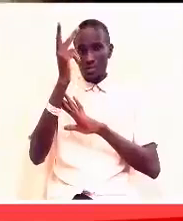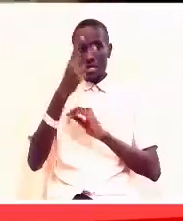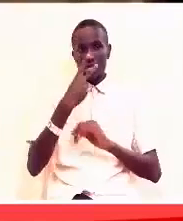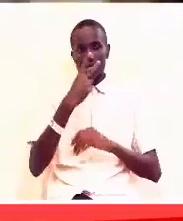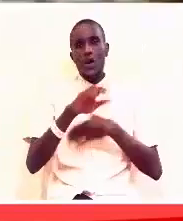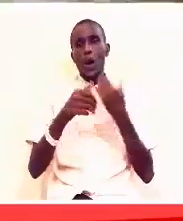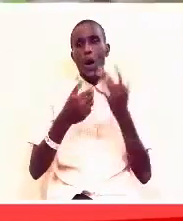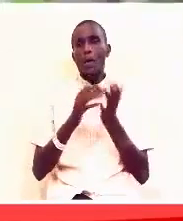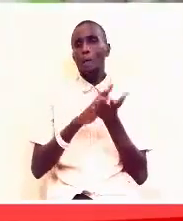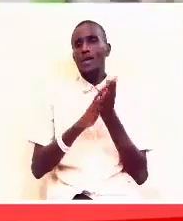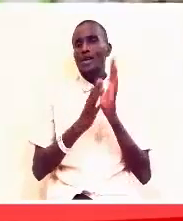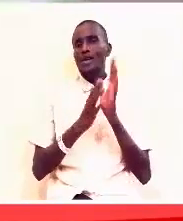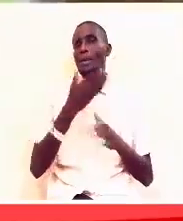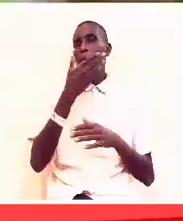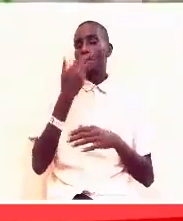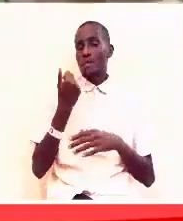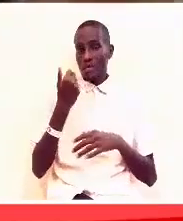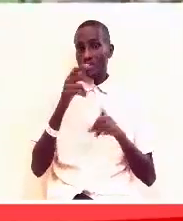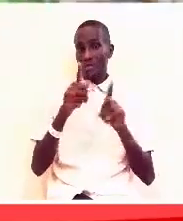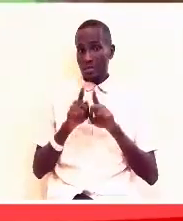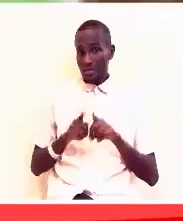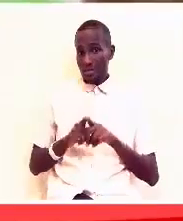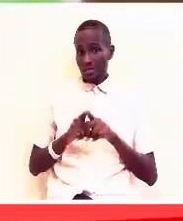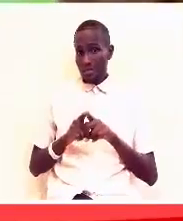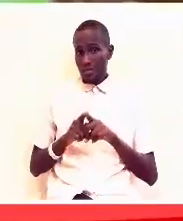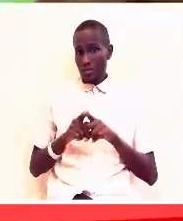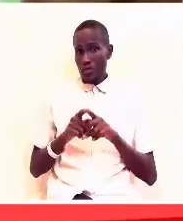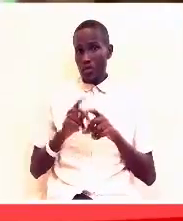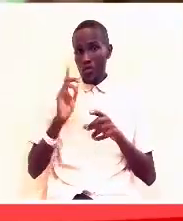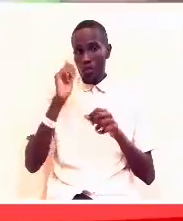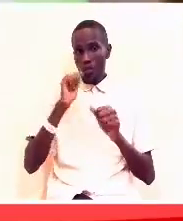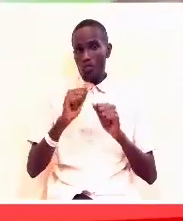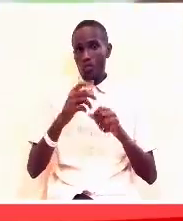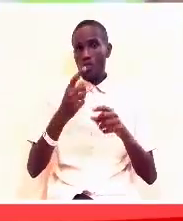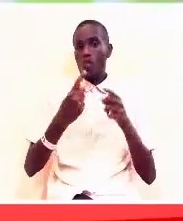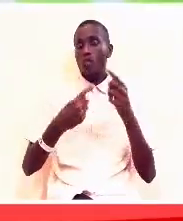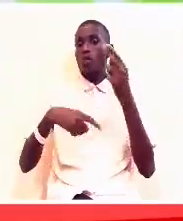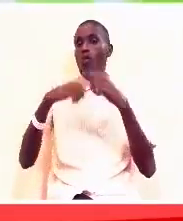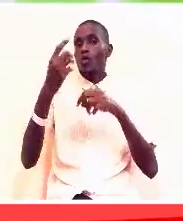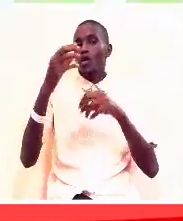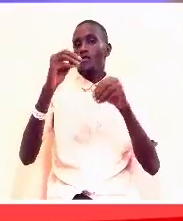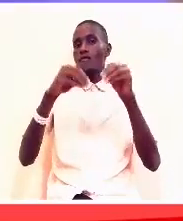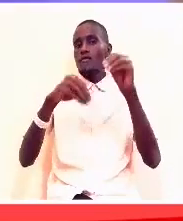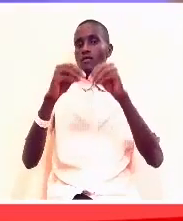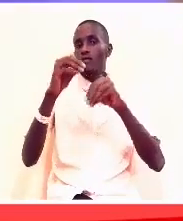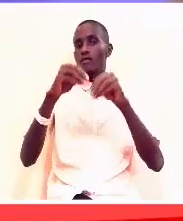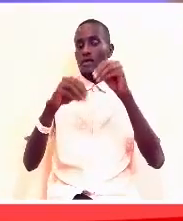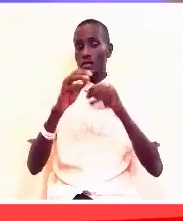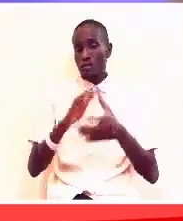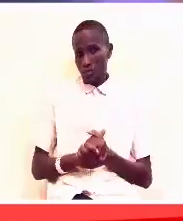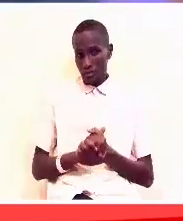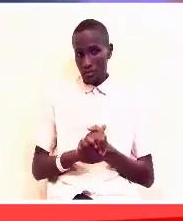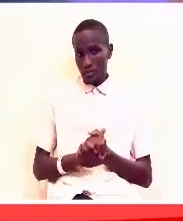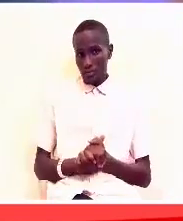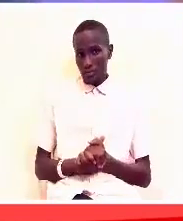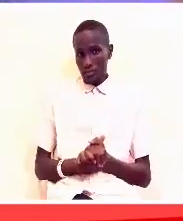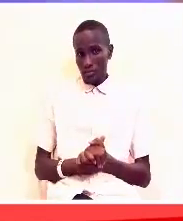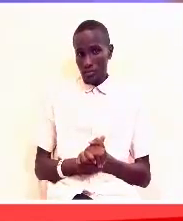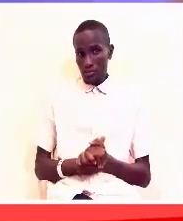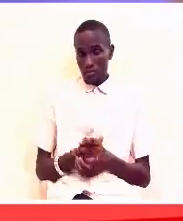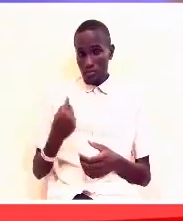Umoja. Na kukinyaniria kioneki kiria kiari na aria maruire ilewe adhi wa furori. But we are